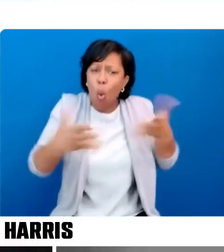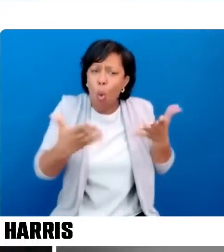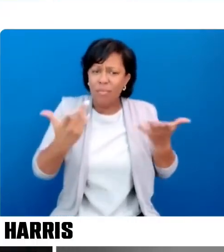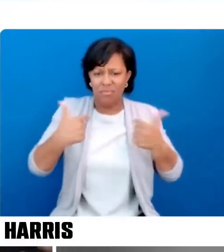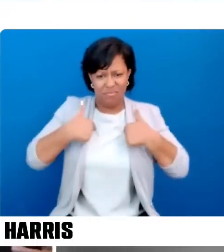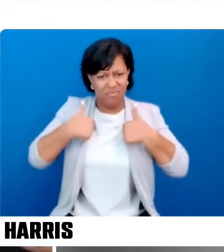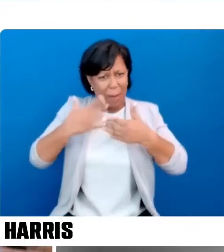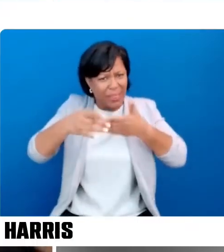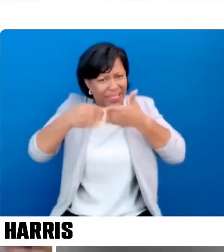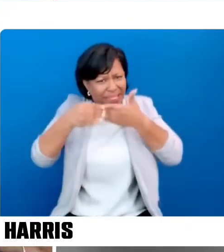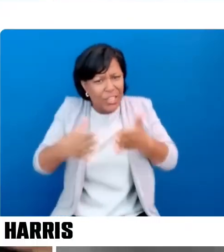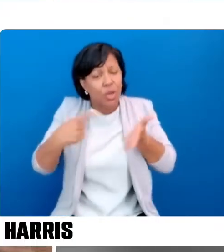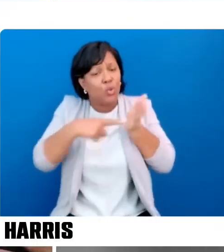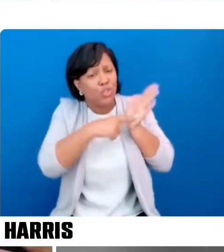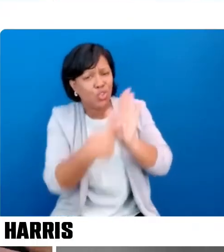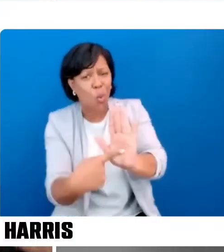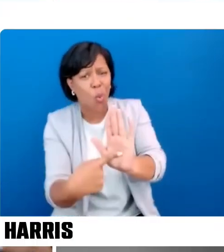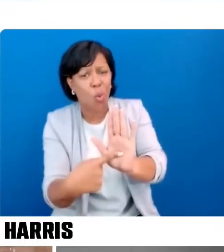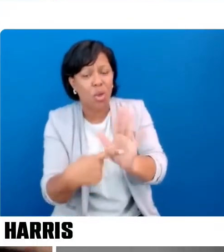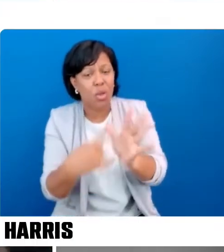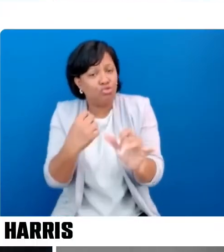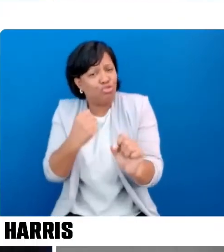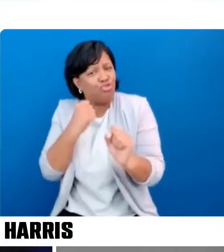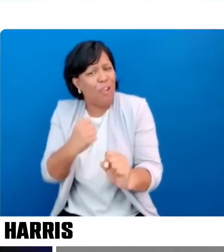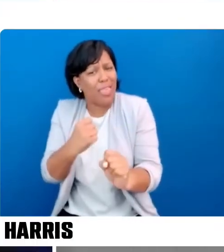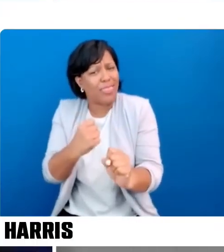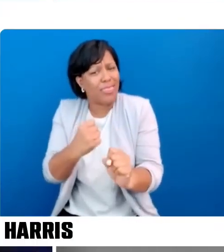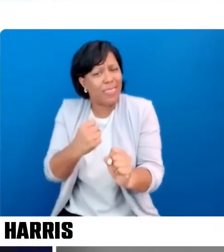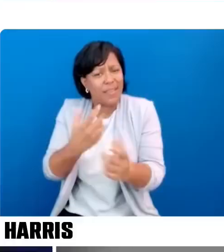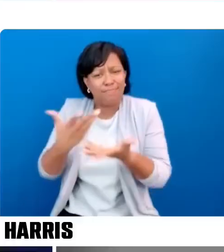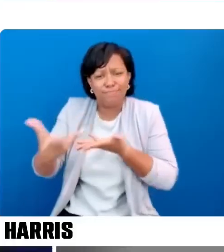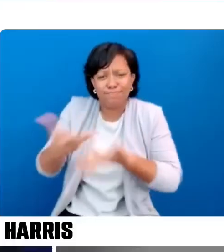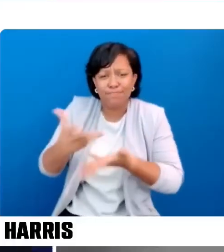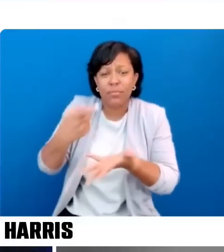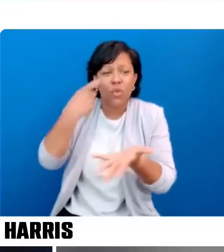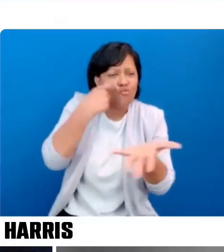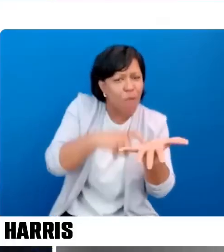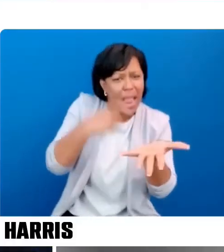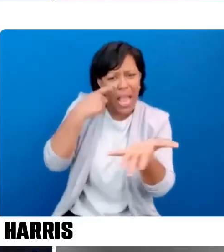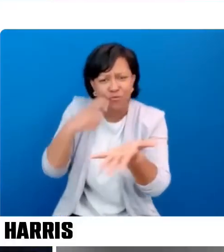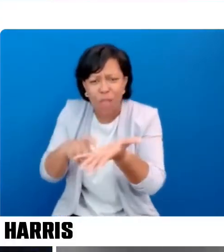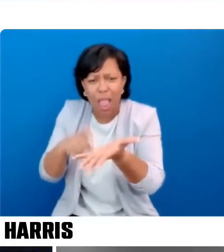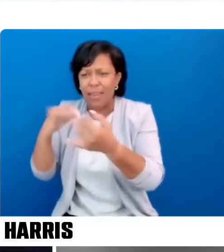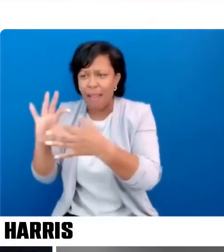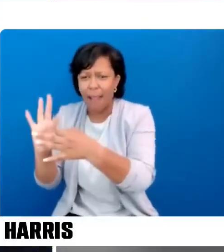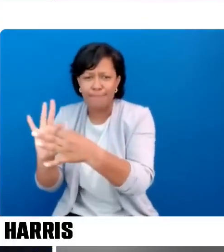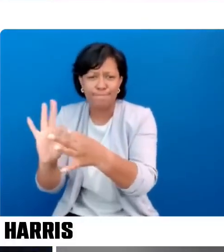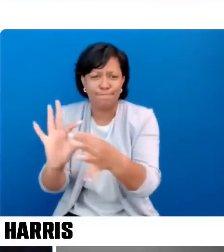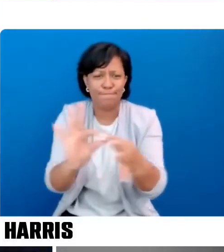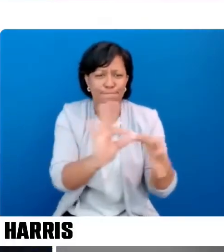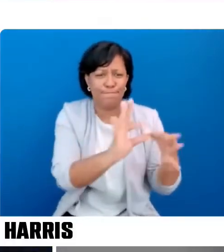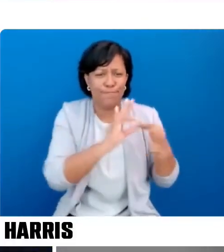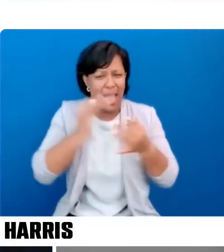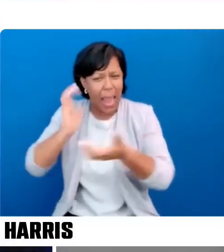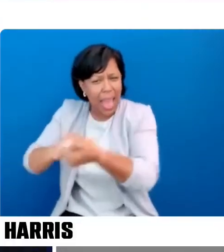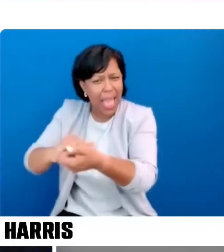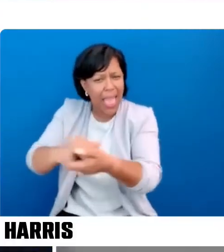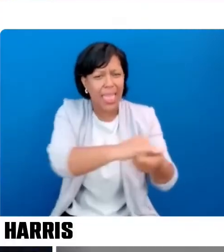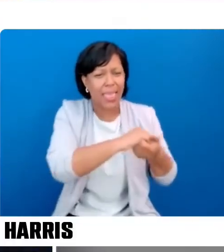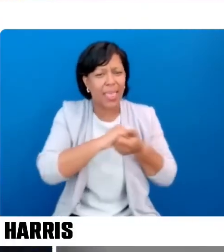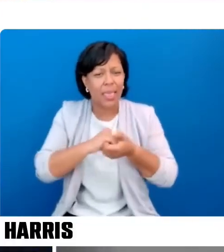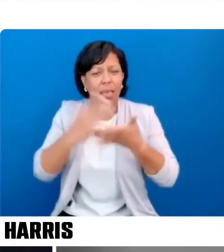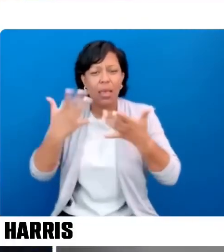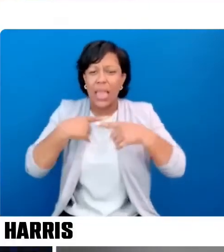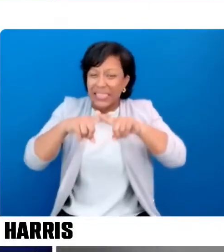the alliances we have around the world are dependent on our ability to look out for our friends and